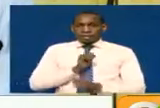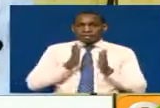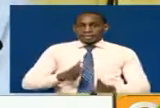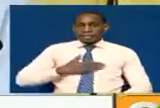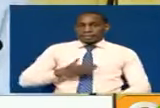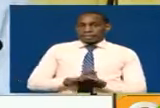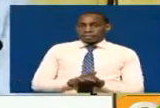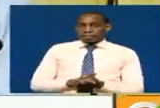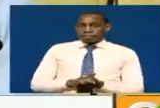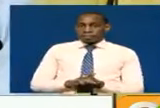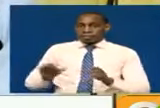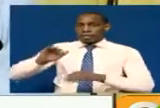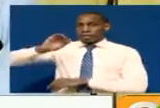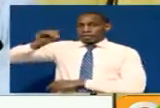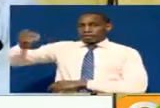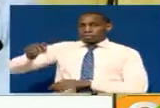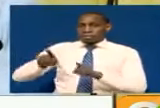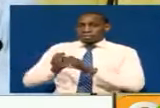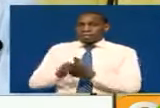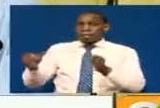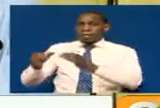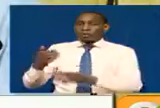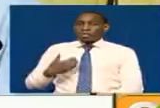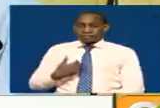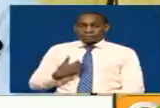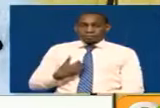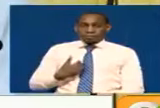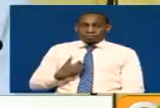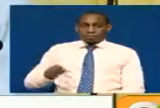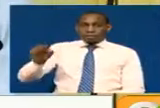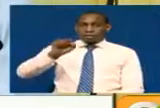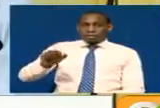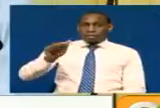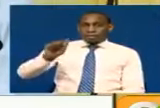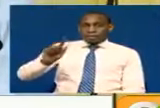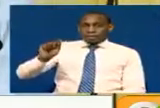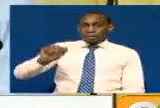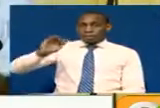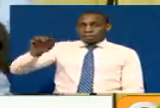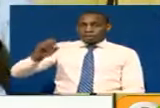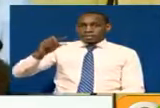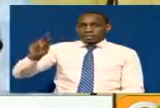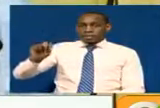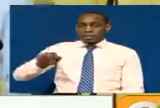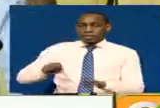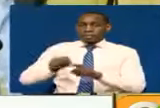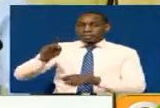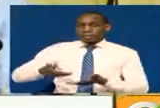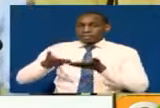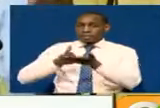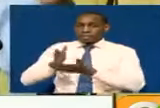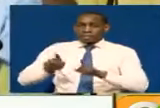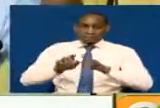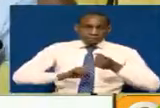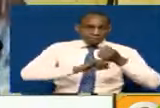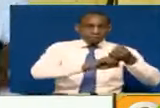we come from a county that also has minorities, the supports in Mount Elgon, and they must also get their right. So I